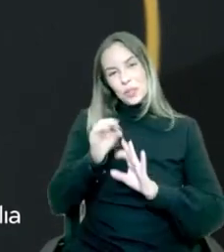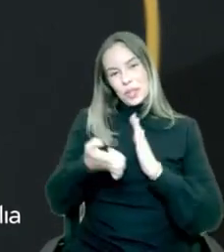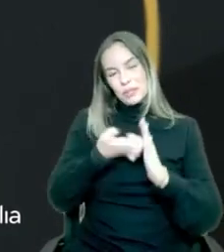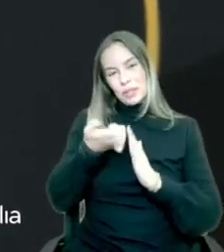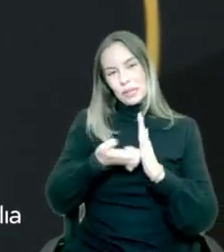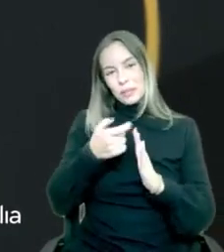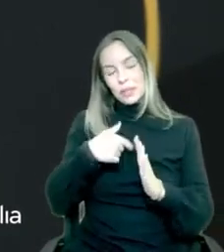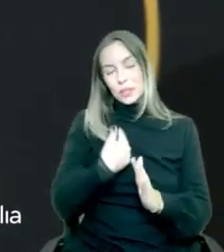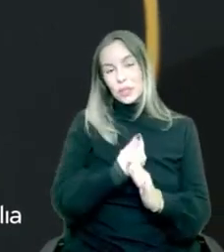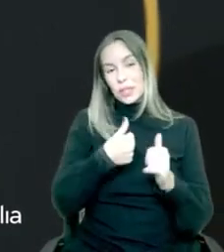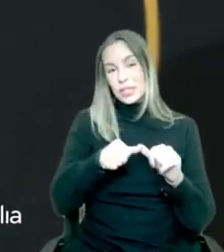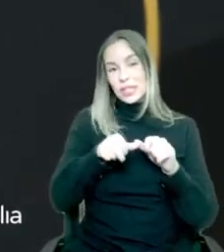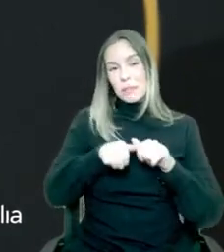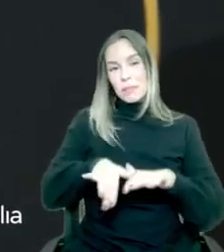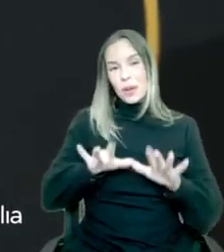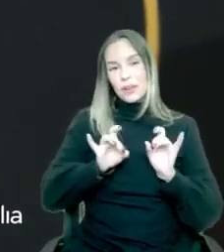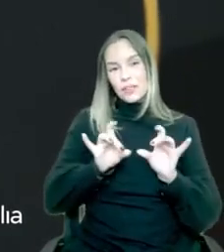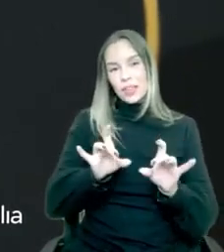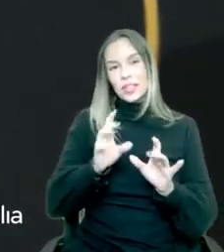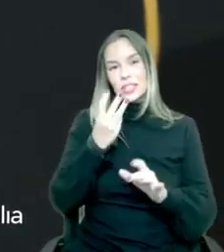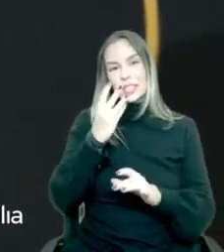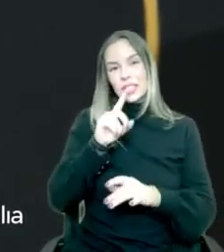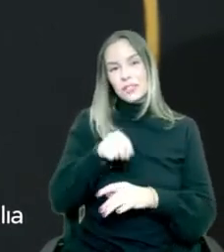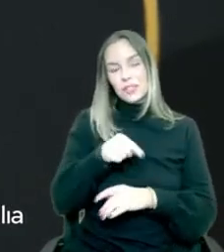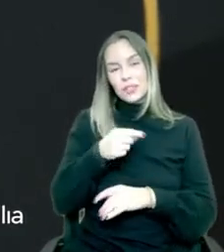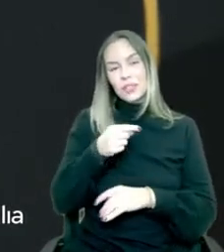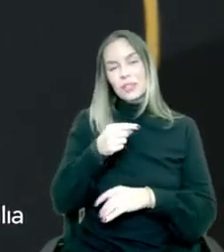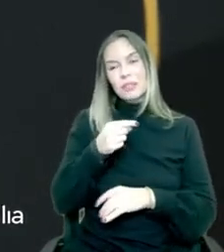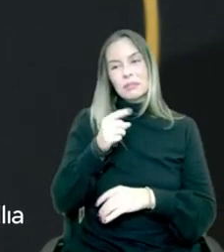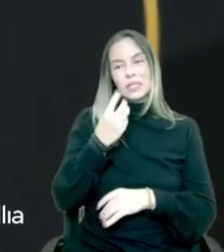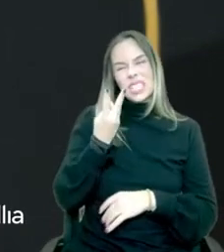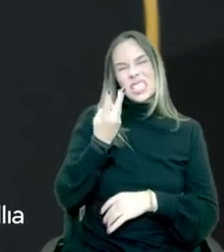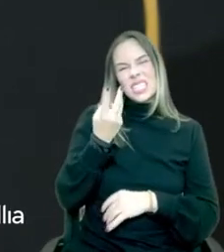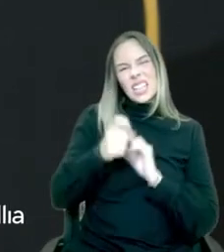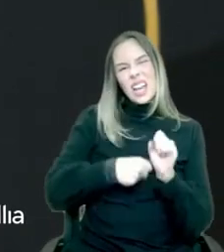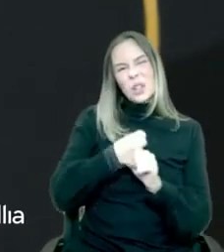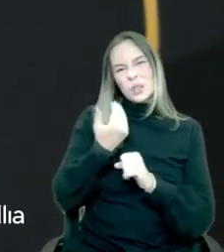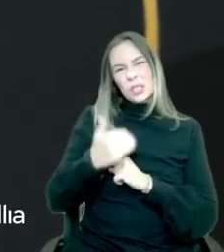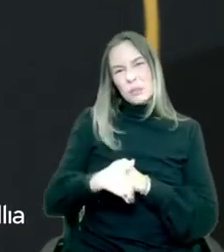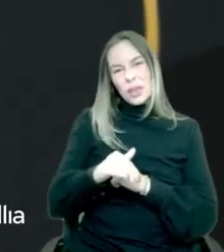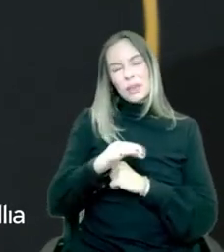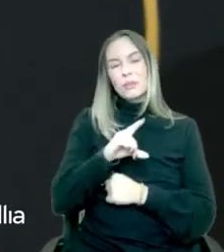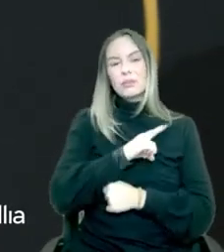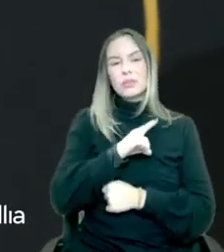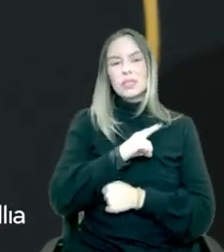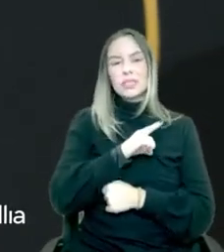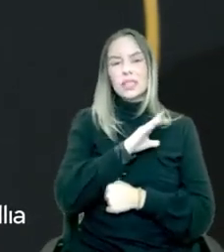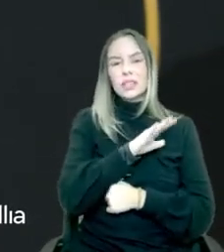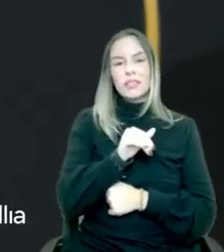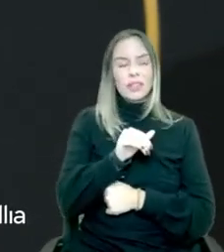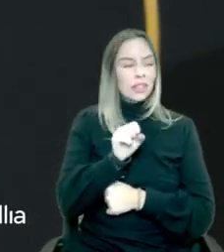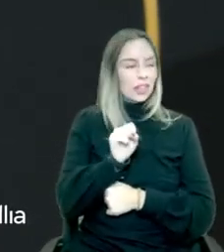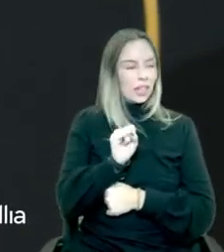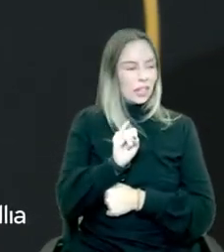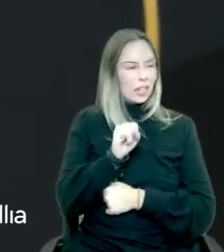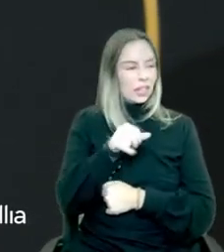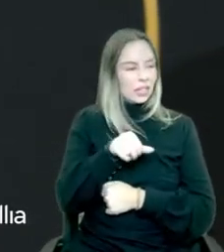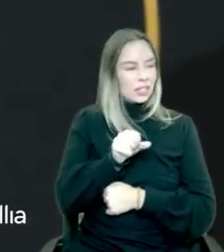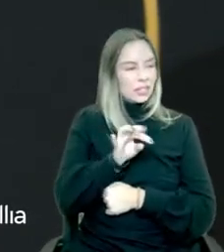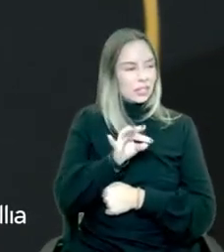only 3.5 years, so a very young company, kind of still, I would call it in startup mode. We have only 25, 30